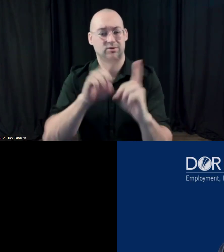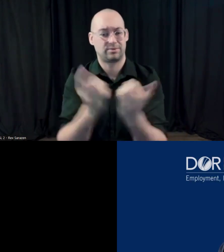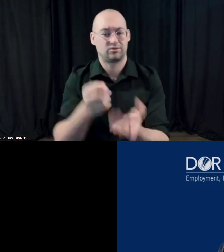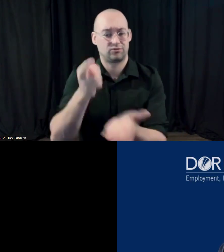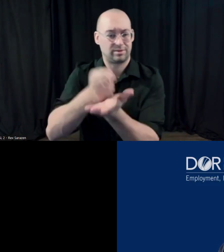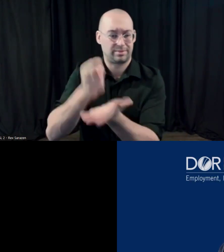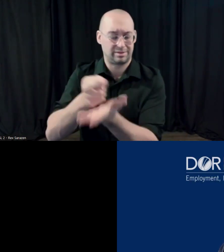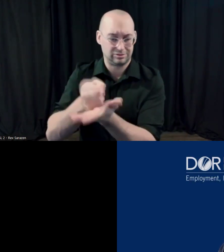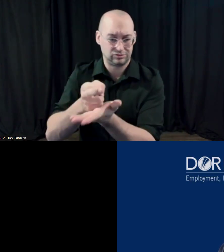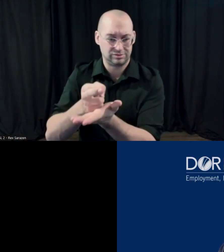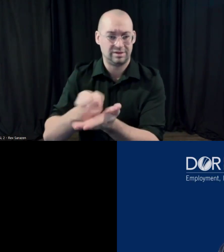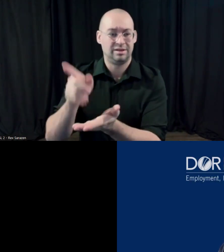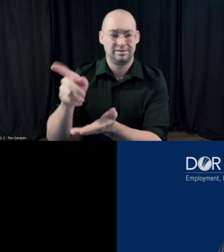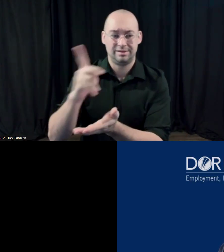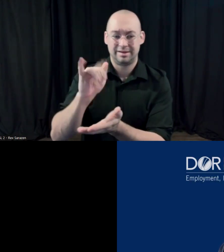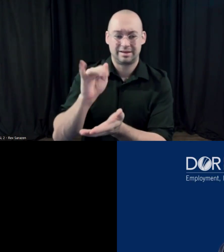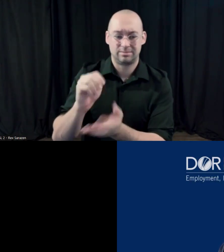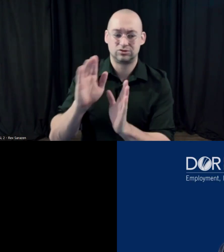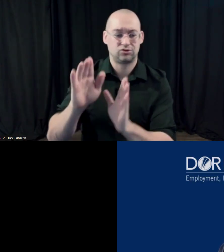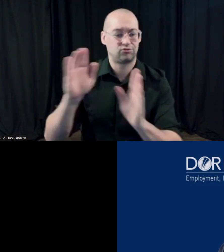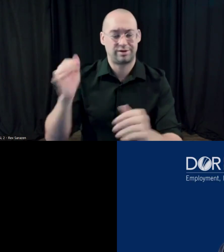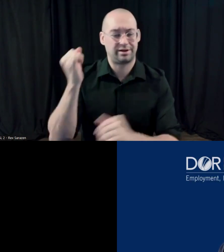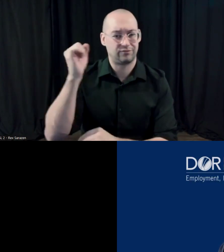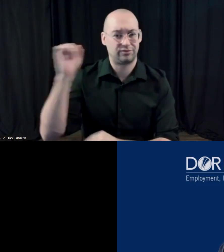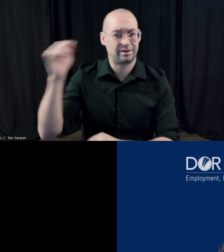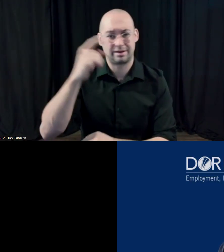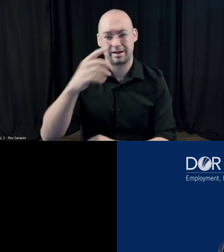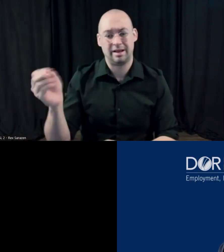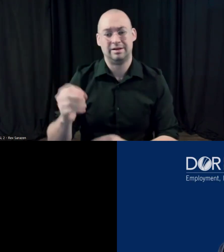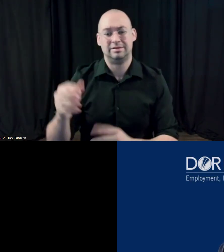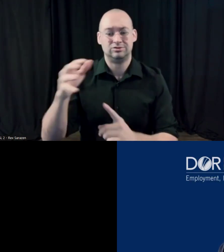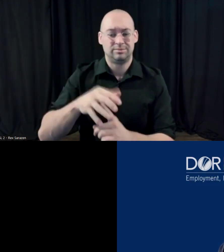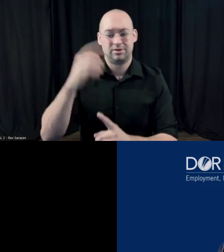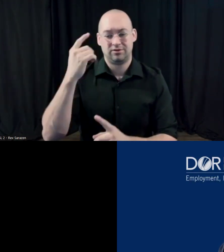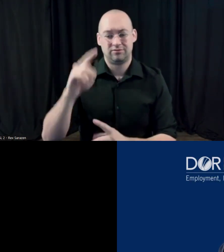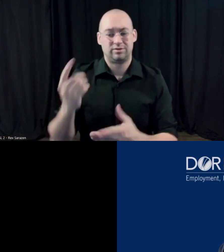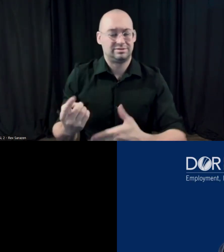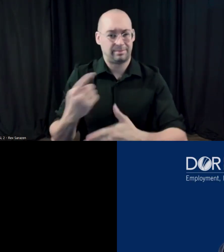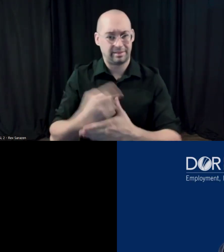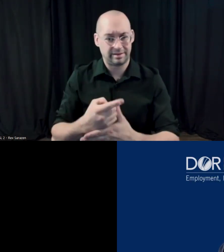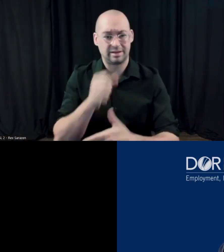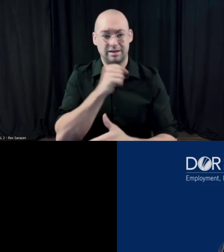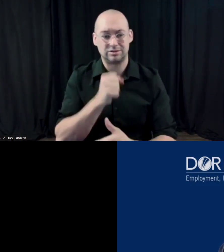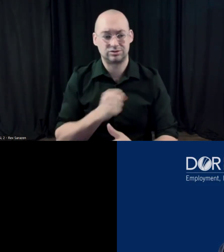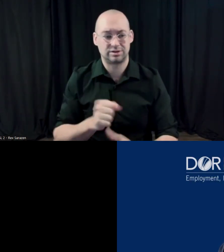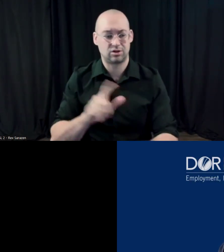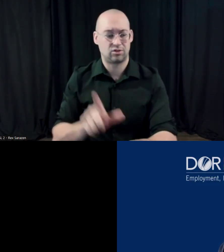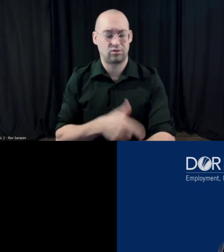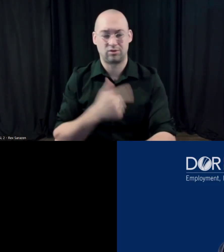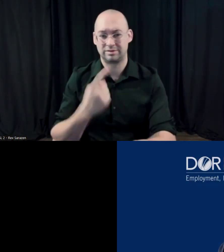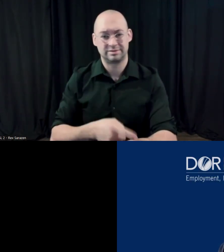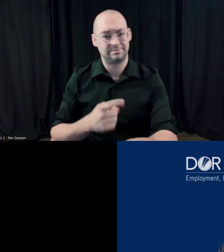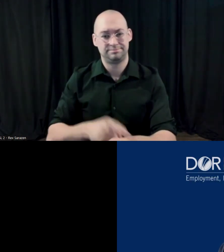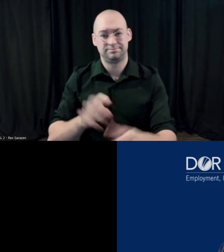Kim's just a tremendous advocate and champion for disability and aging, and she has long been associated with this